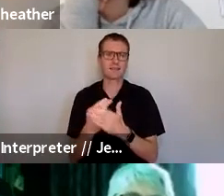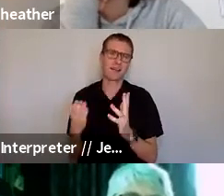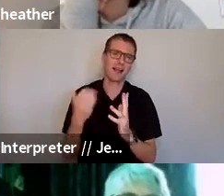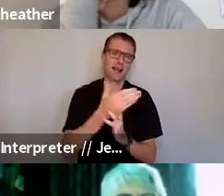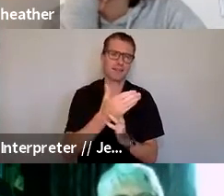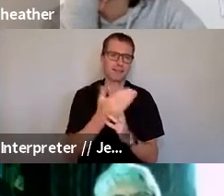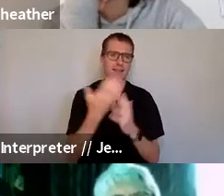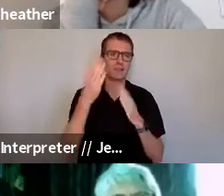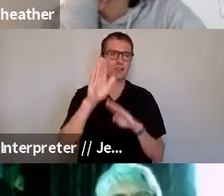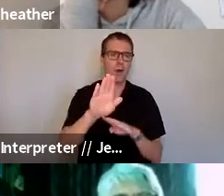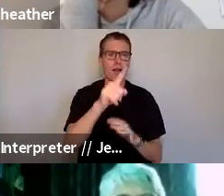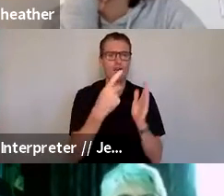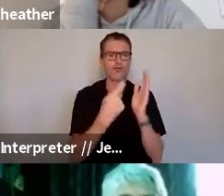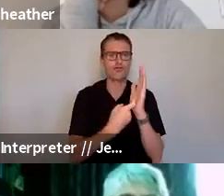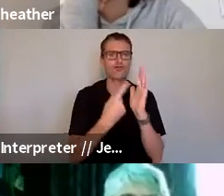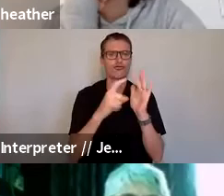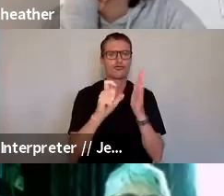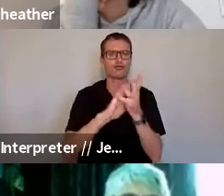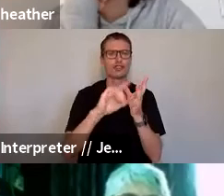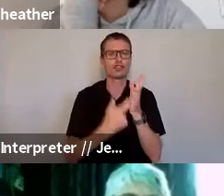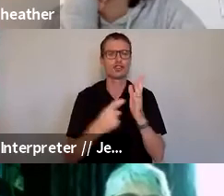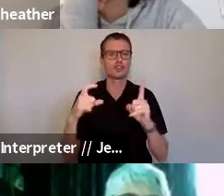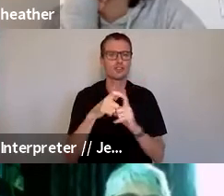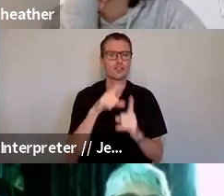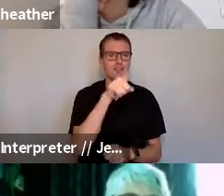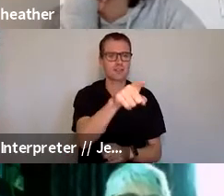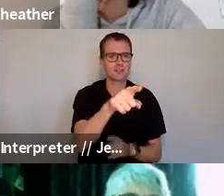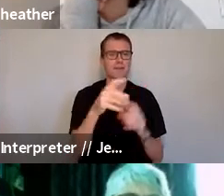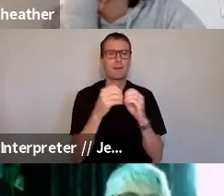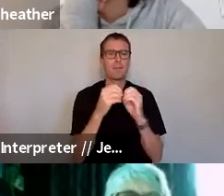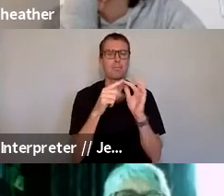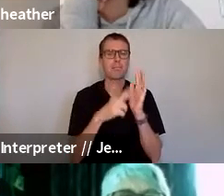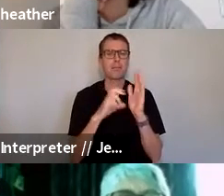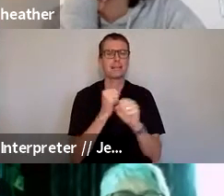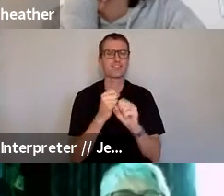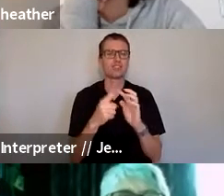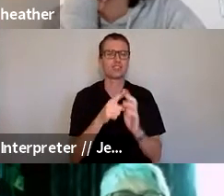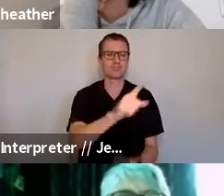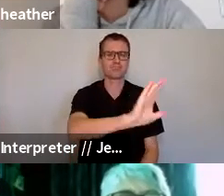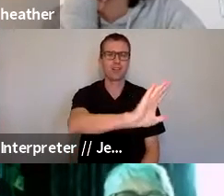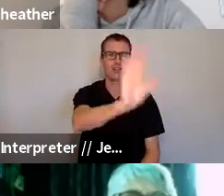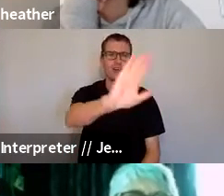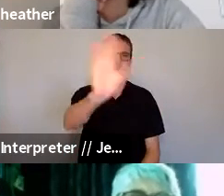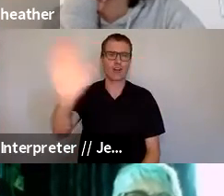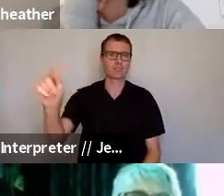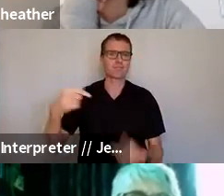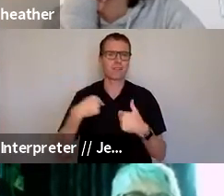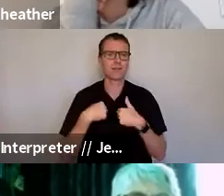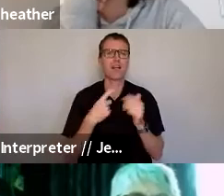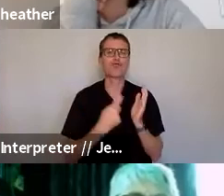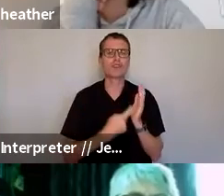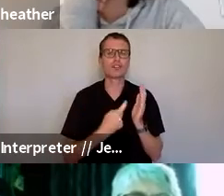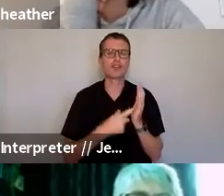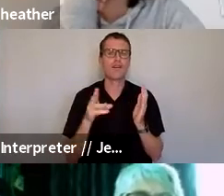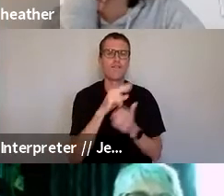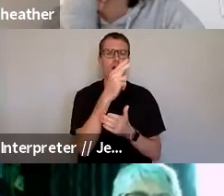Benge. Kia ora koutou. Yes, I'm Richard from Arts Access Aotearoa. I work